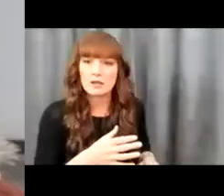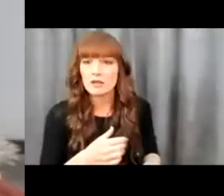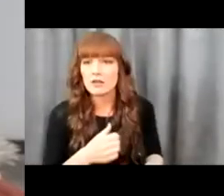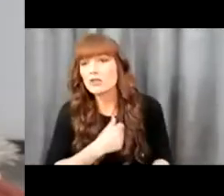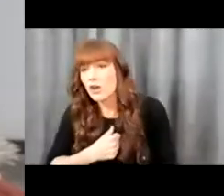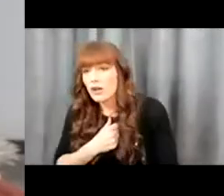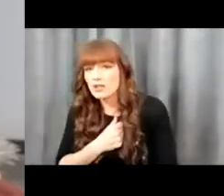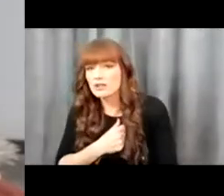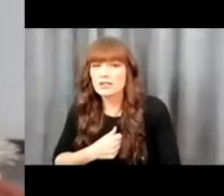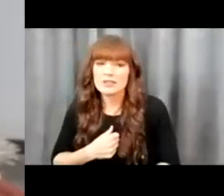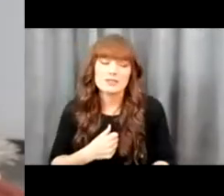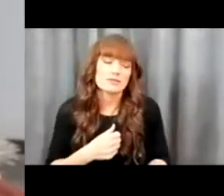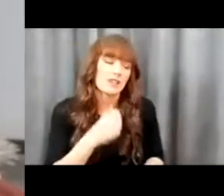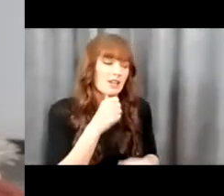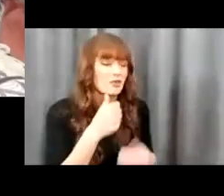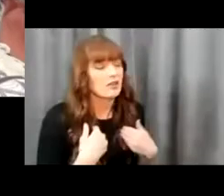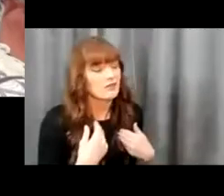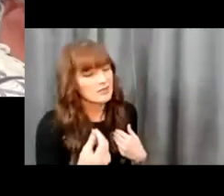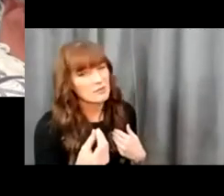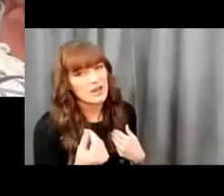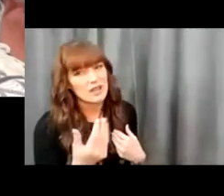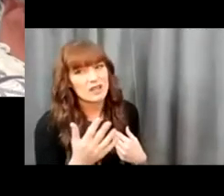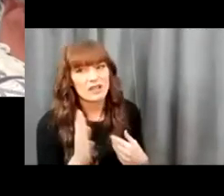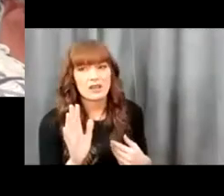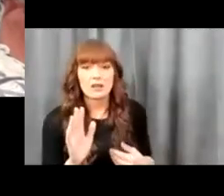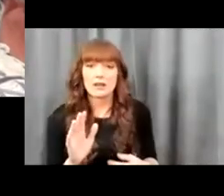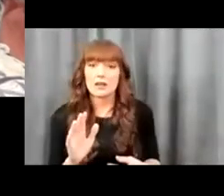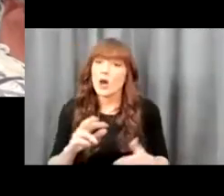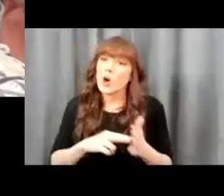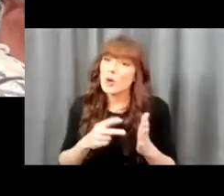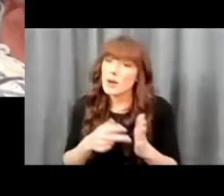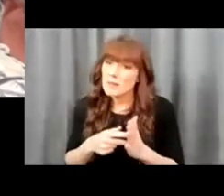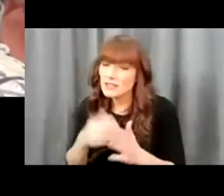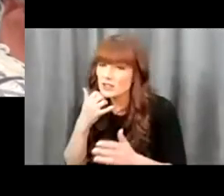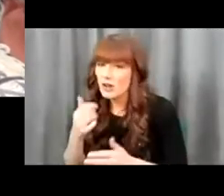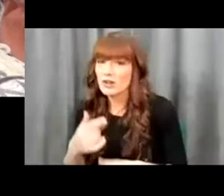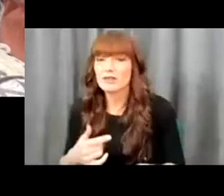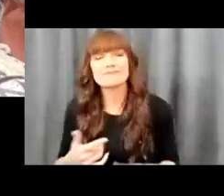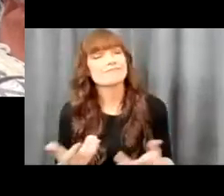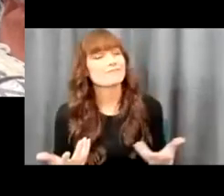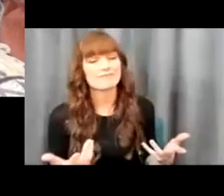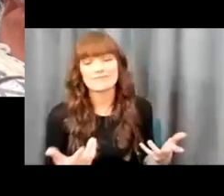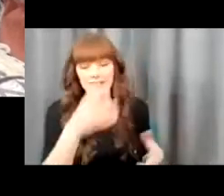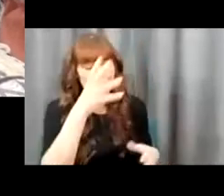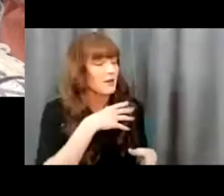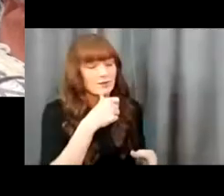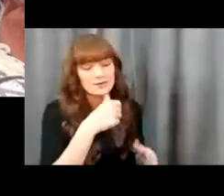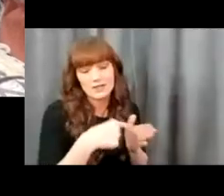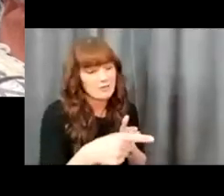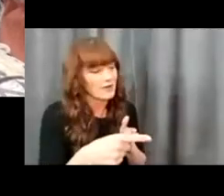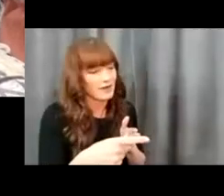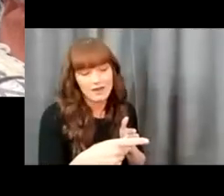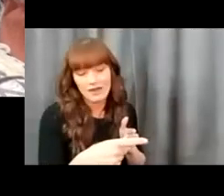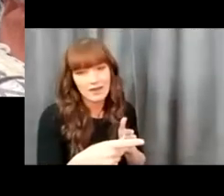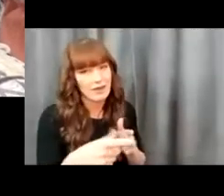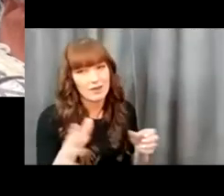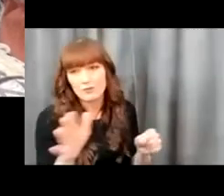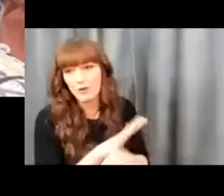sorry. I didn't get the money. No, I meant to call. Well, the guy wanted to short us. I talked to Karo,